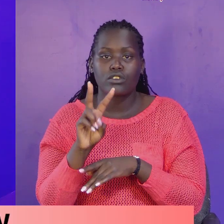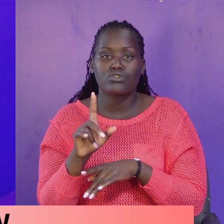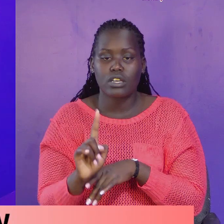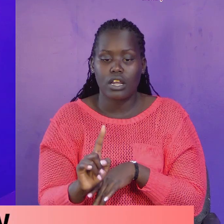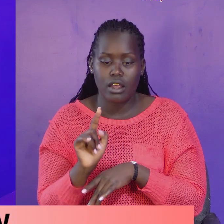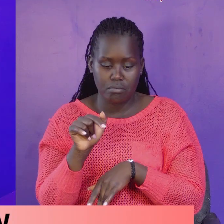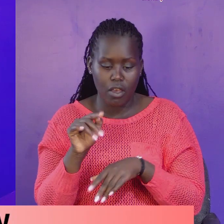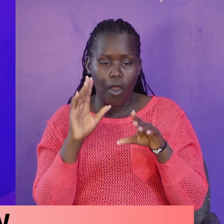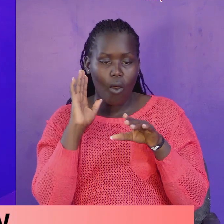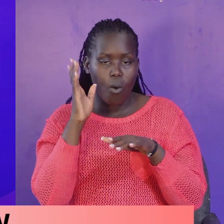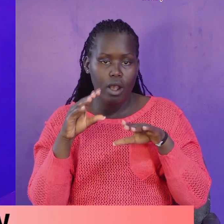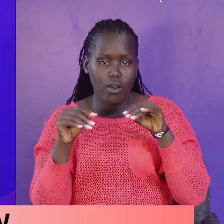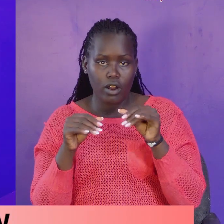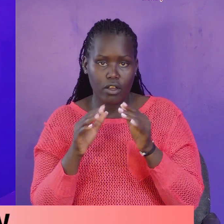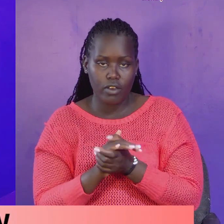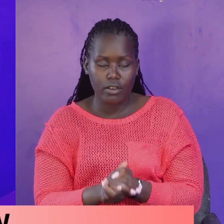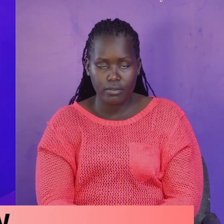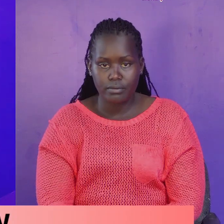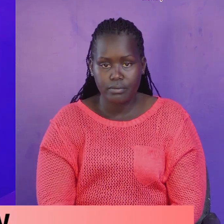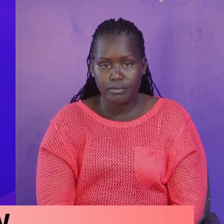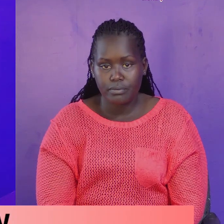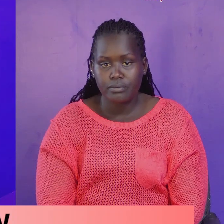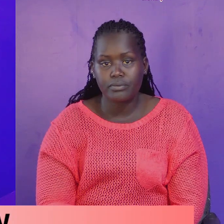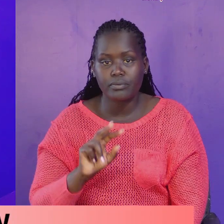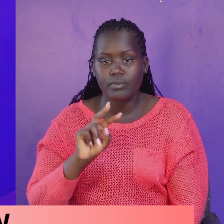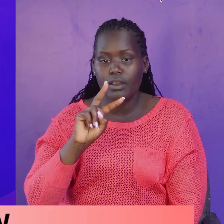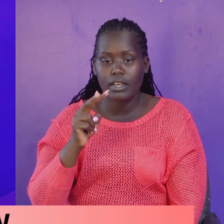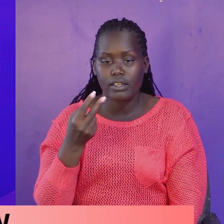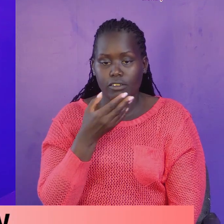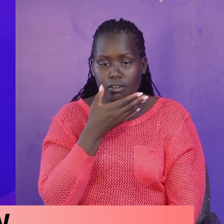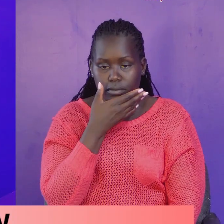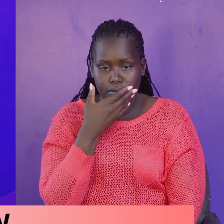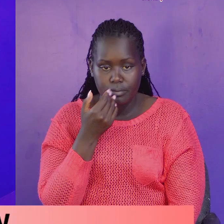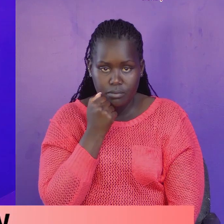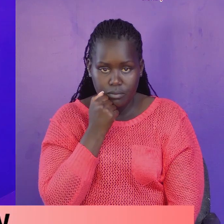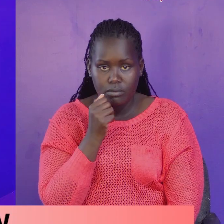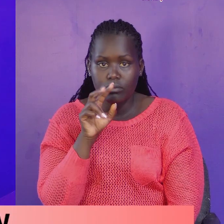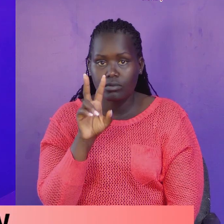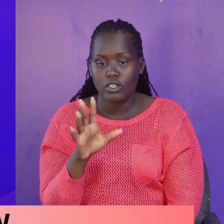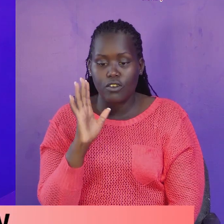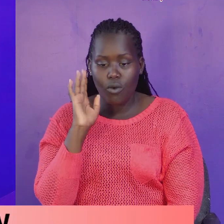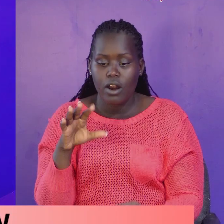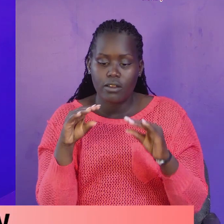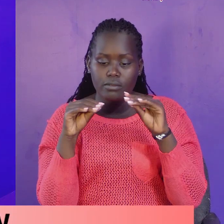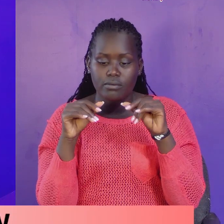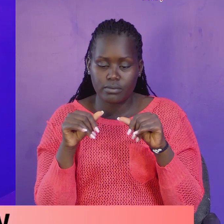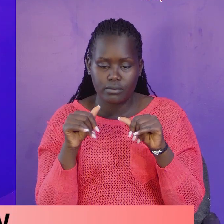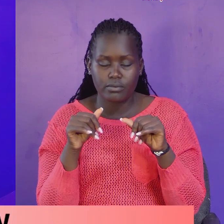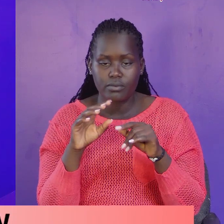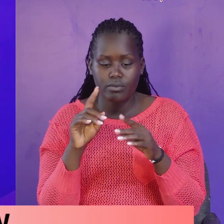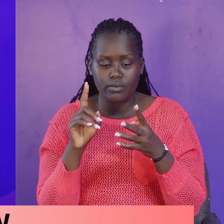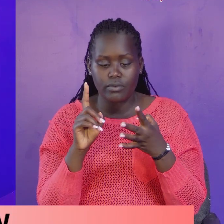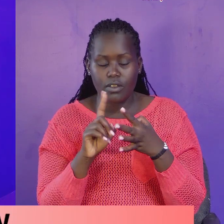qualify. Guinea-Bissau as second best. Yeah. Those two will qualify. The fourth